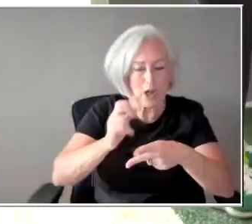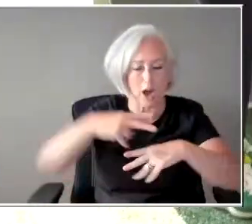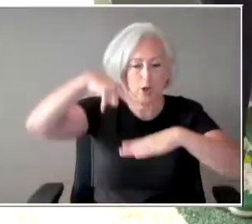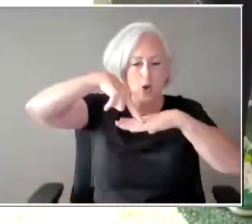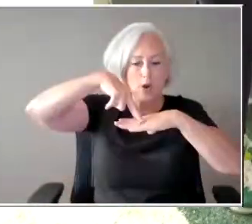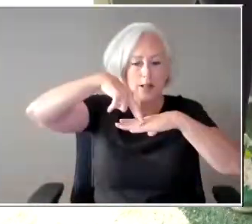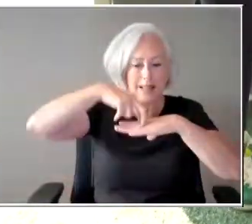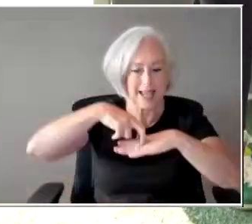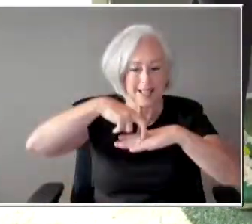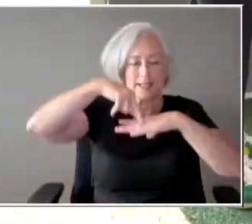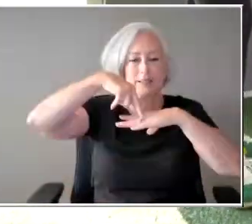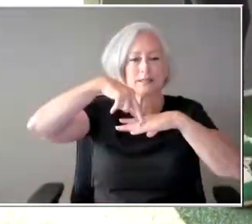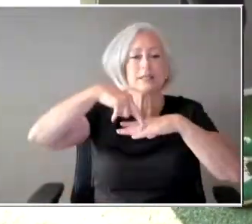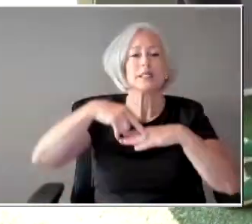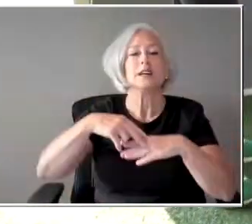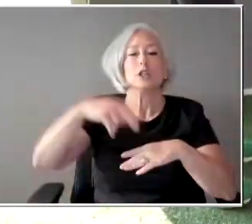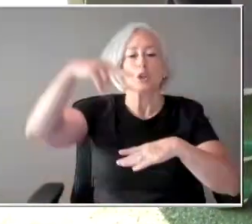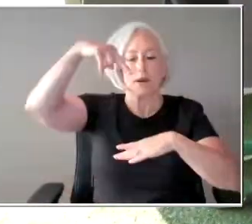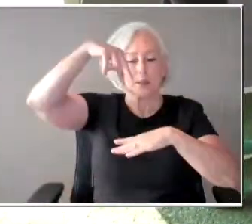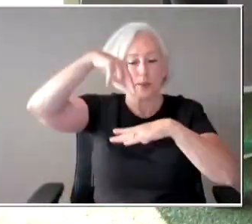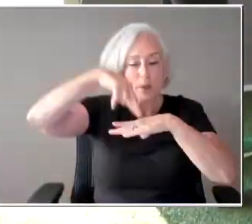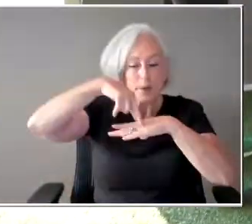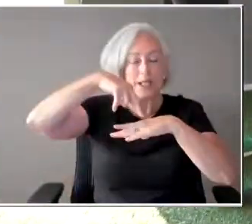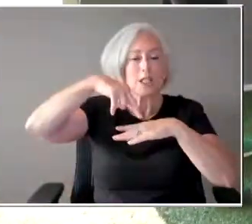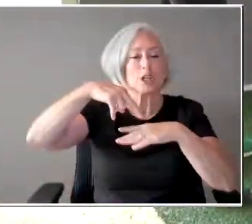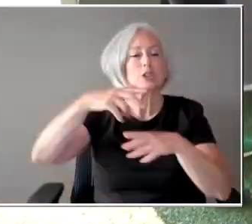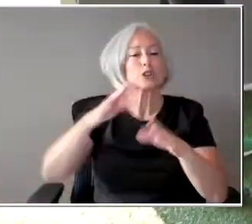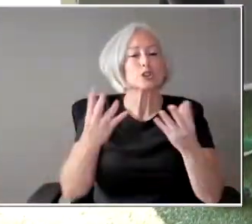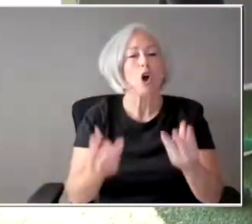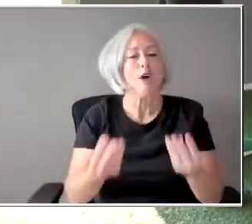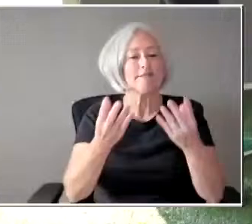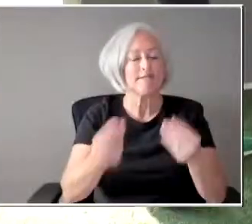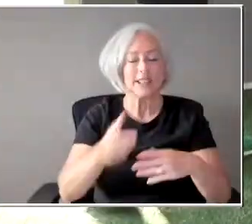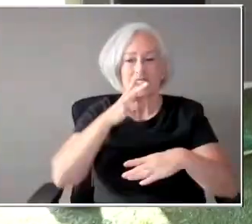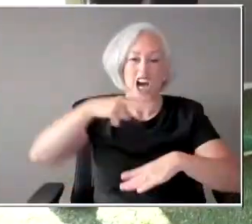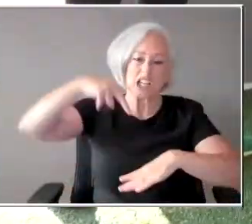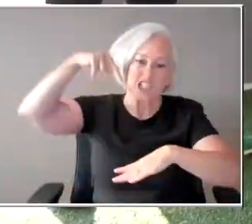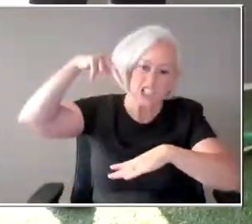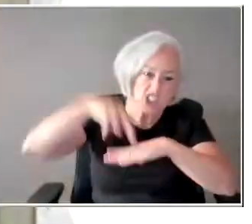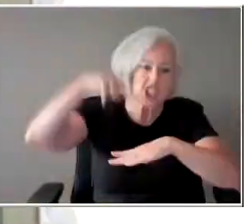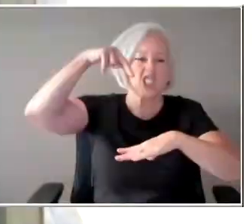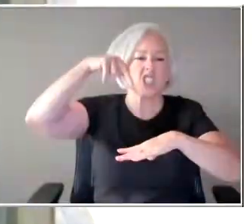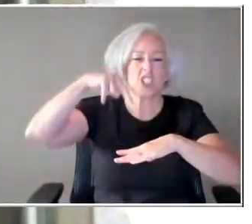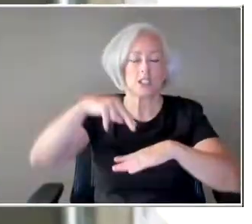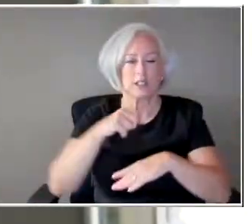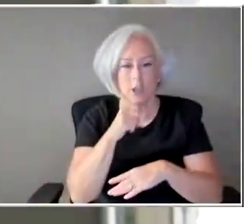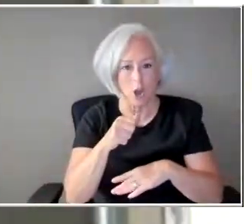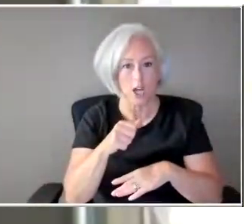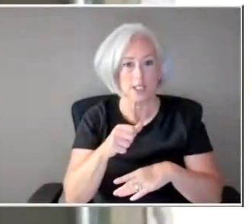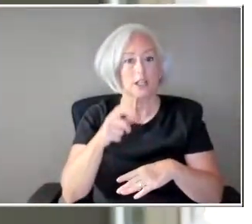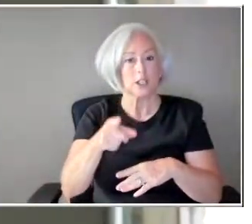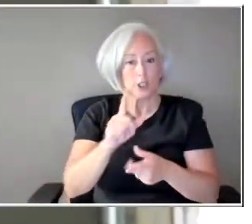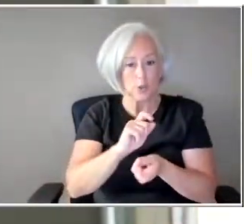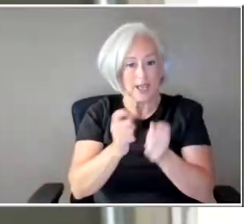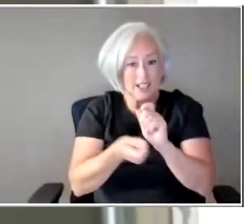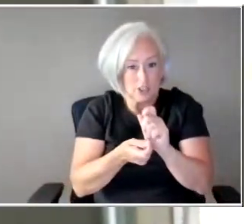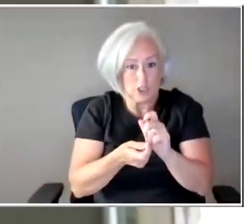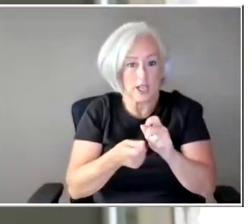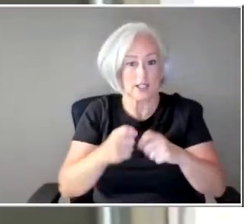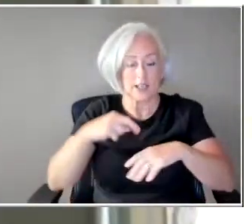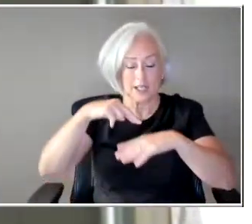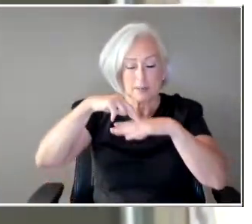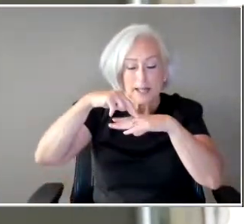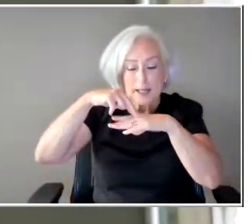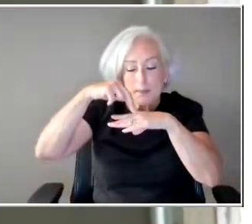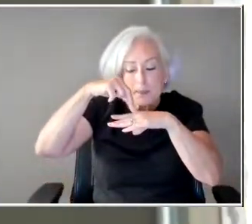land softly. You can change the intensity of your jump. So if you're just starting to jump, it can be a smaller jump. You